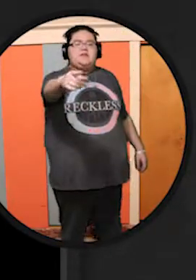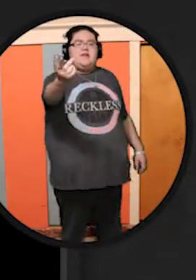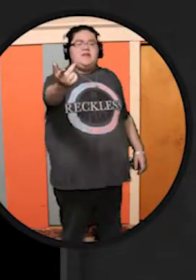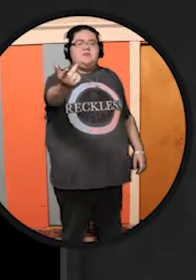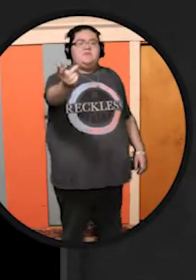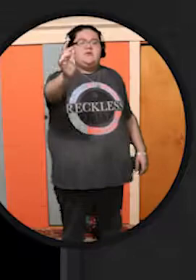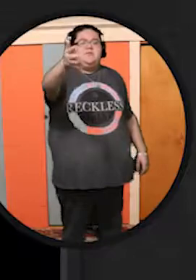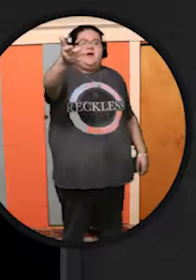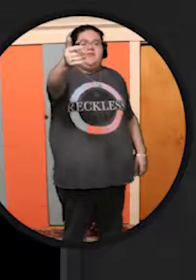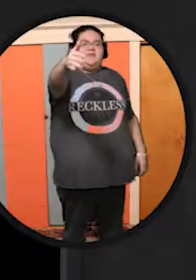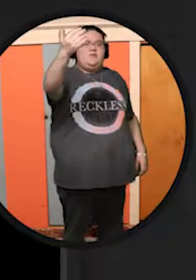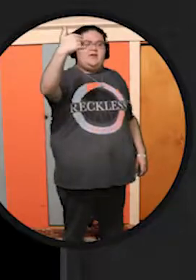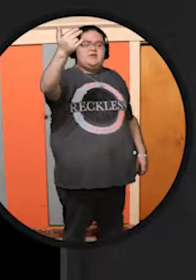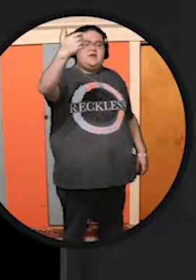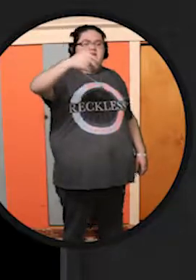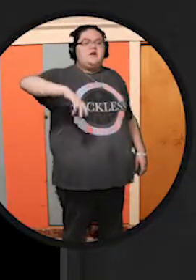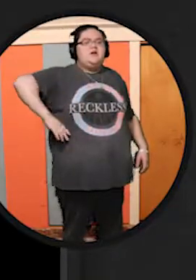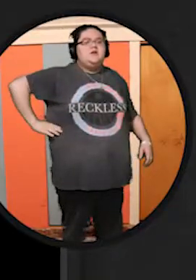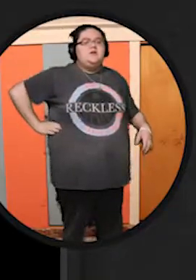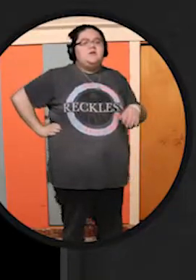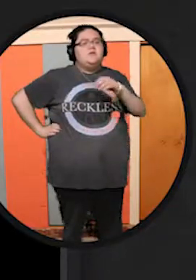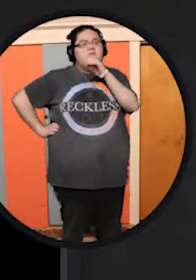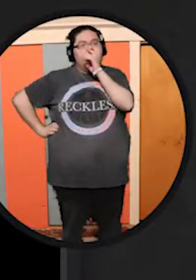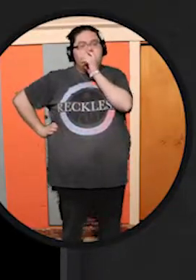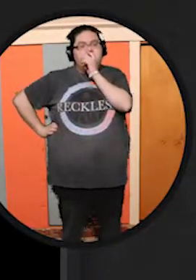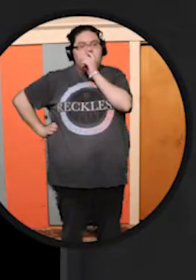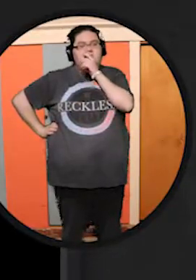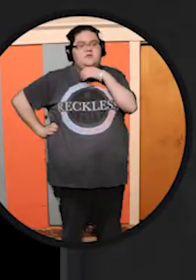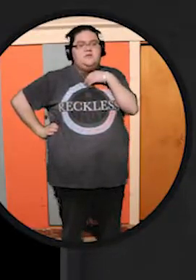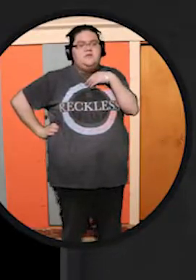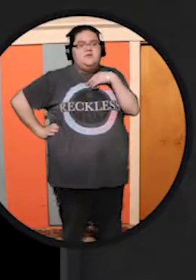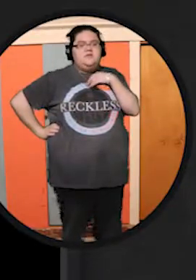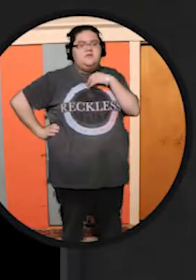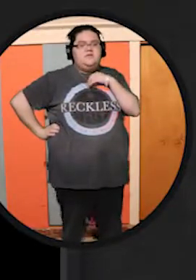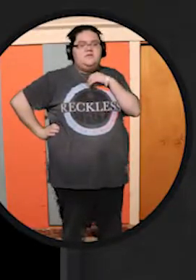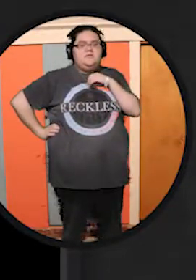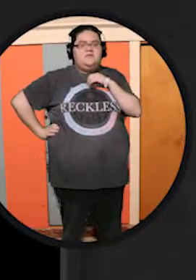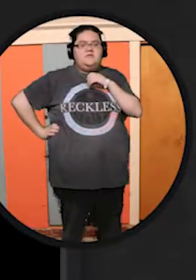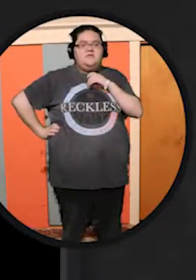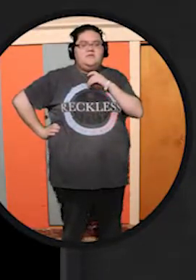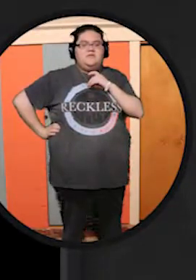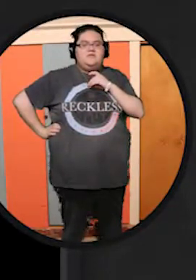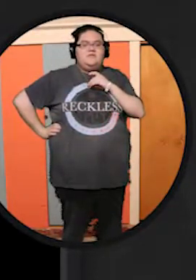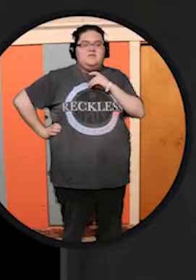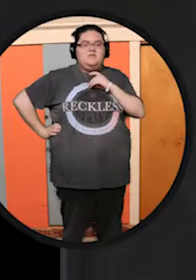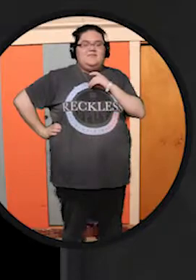Because of steam coming out and then the way the sun... This is not like the cutest car ever.